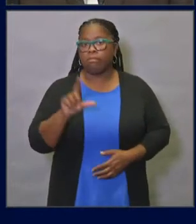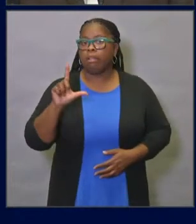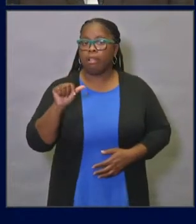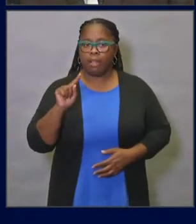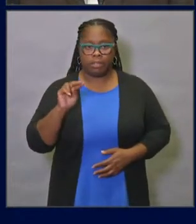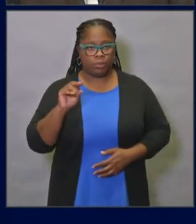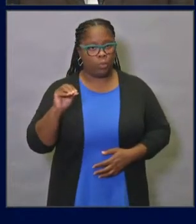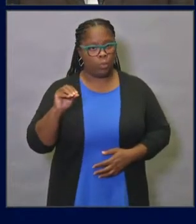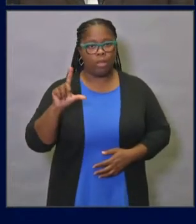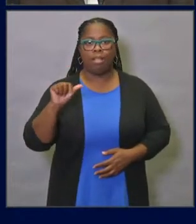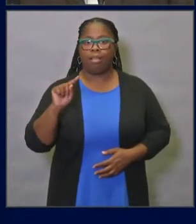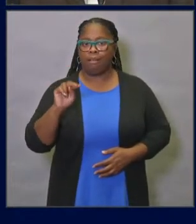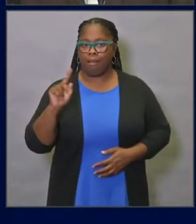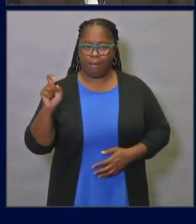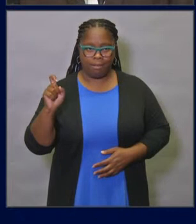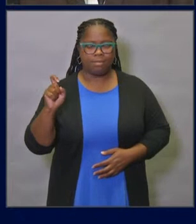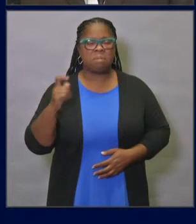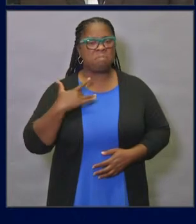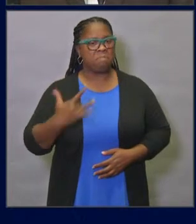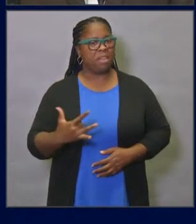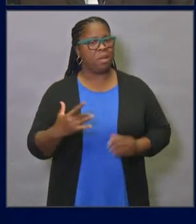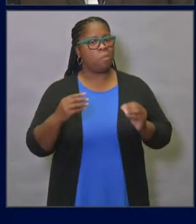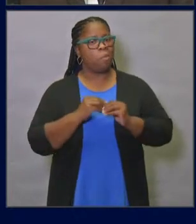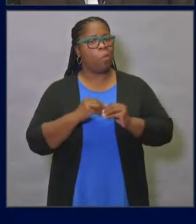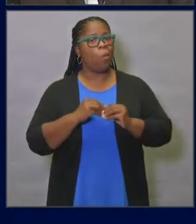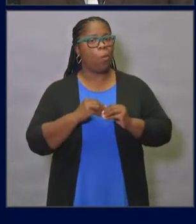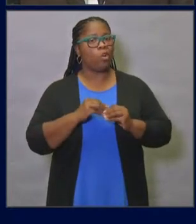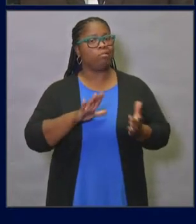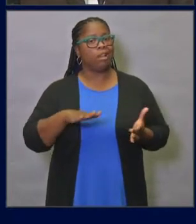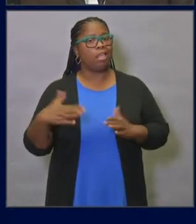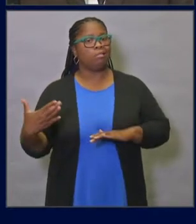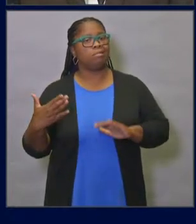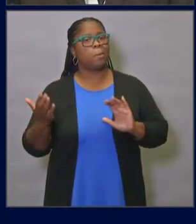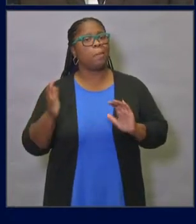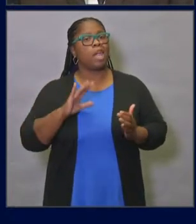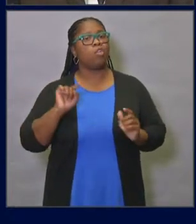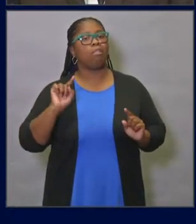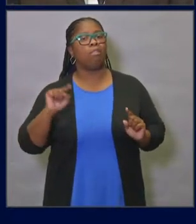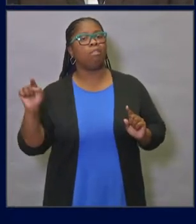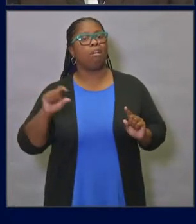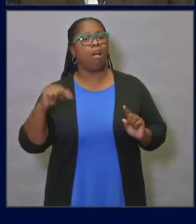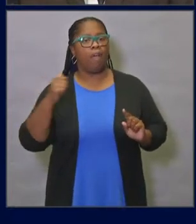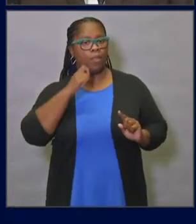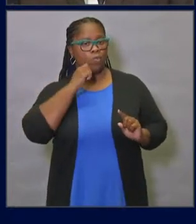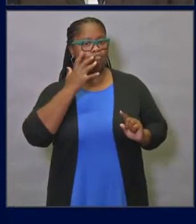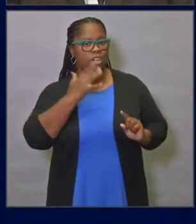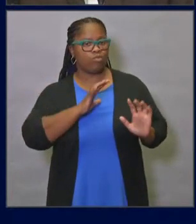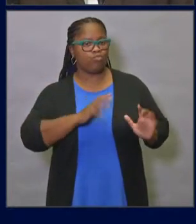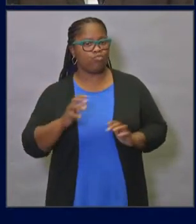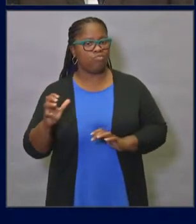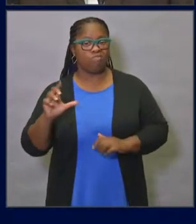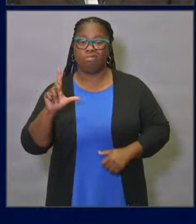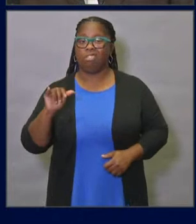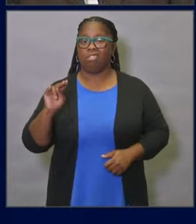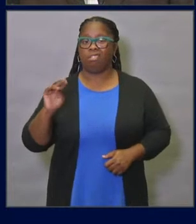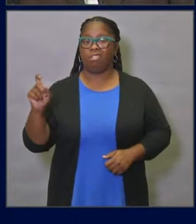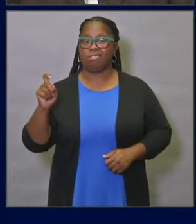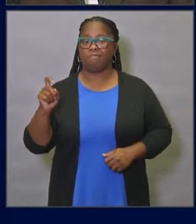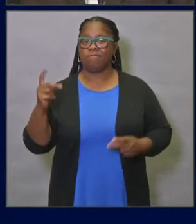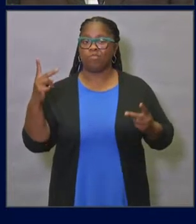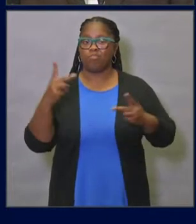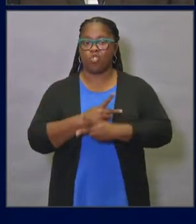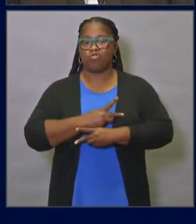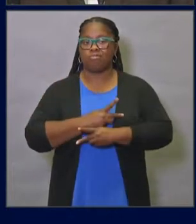more likely to die of COVID-19 than other racial or ethnic groups. This chart shows deaths through August